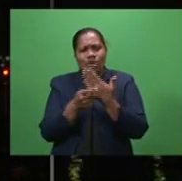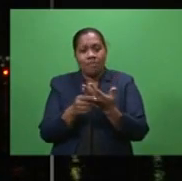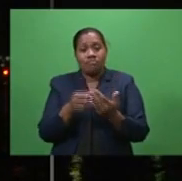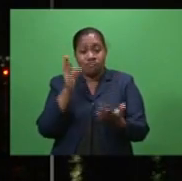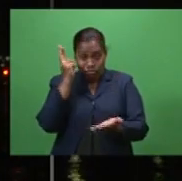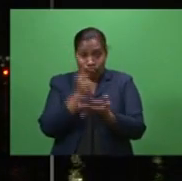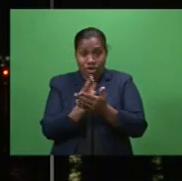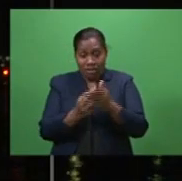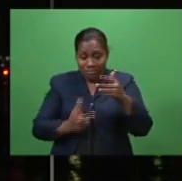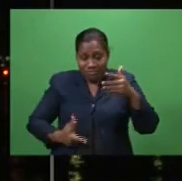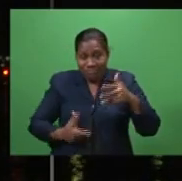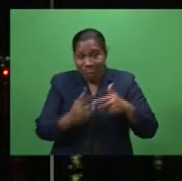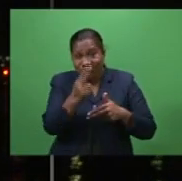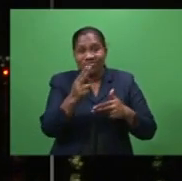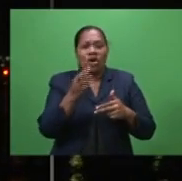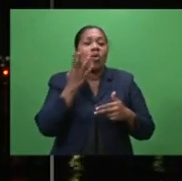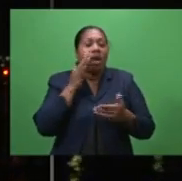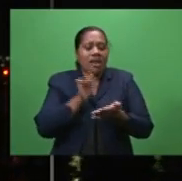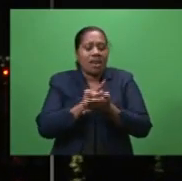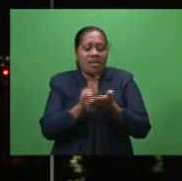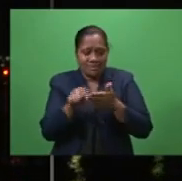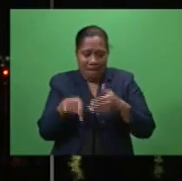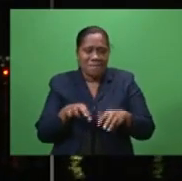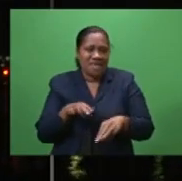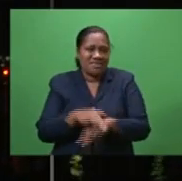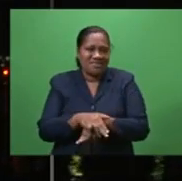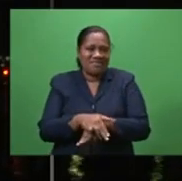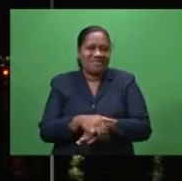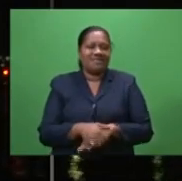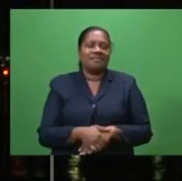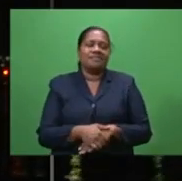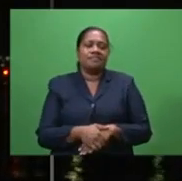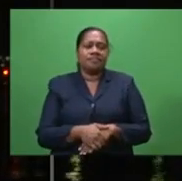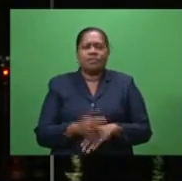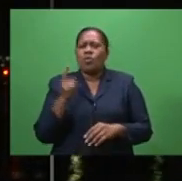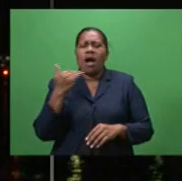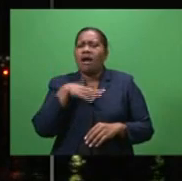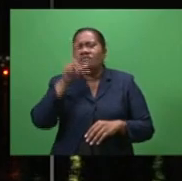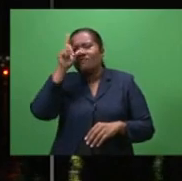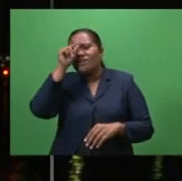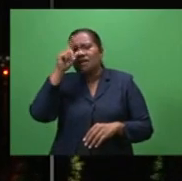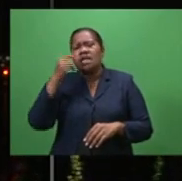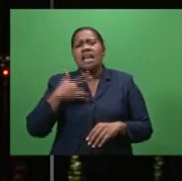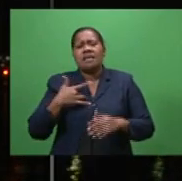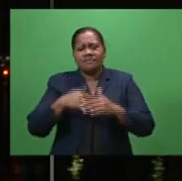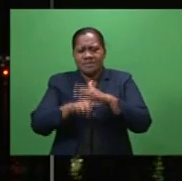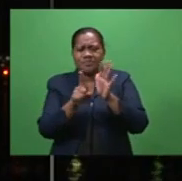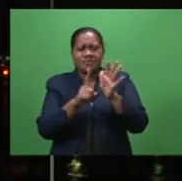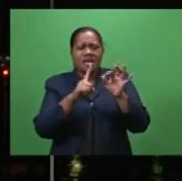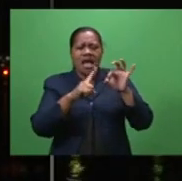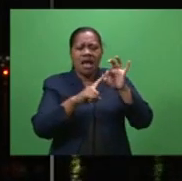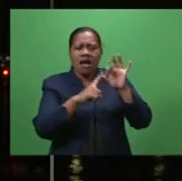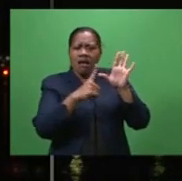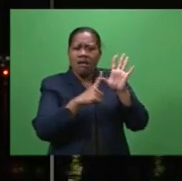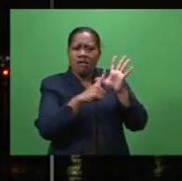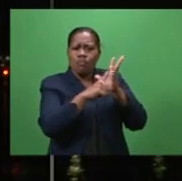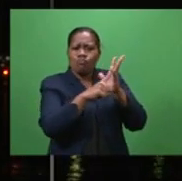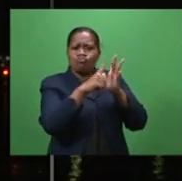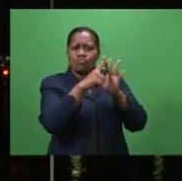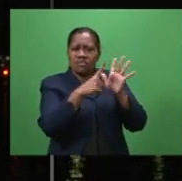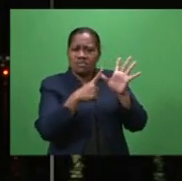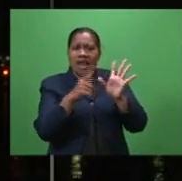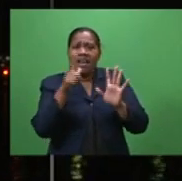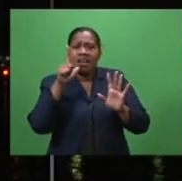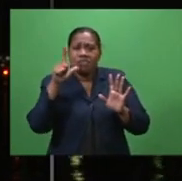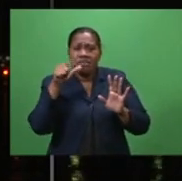is expected later this month. Hundreds of Fijians living in Gawia settlement Lami have banded together to repair